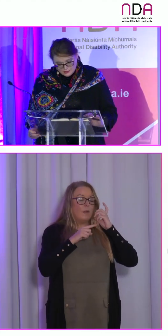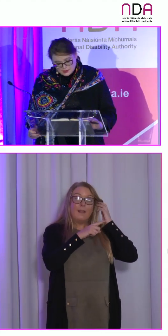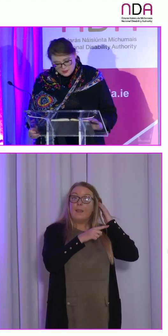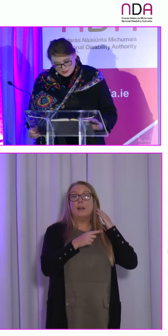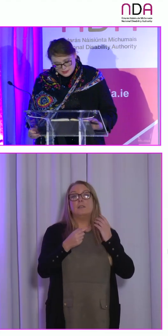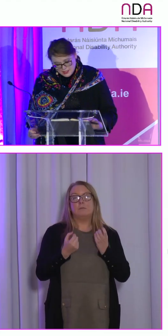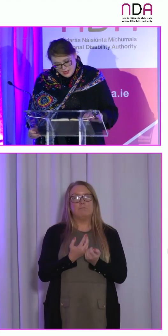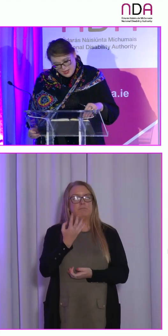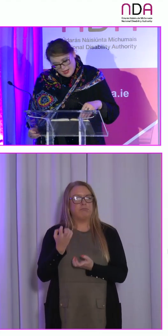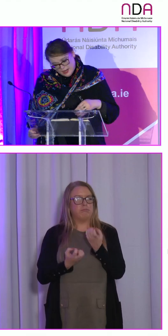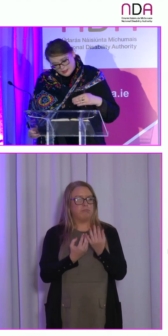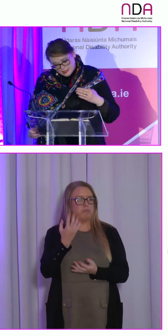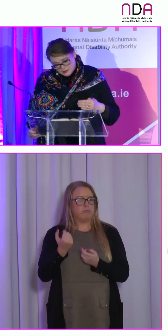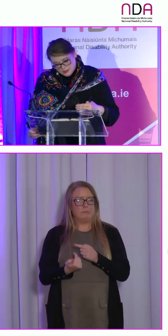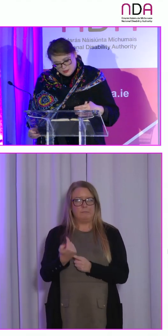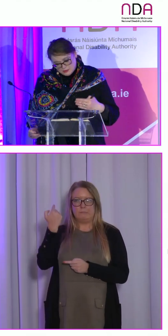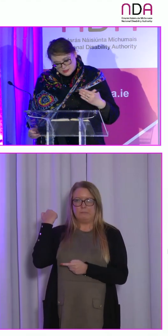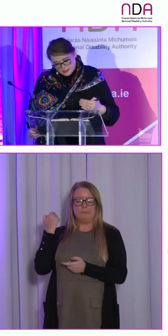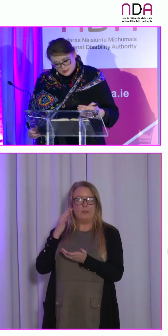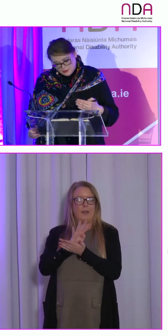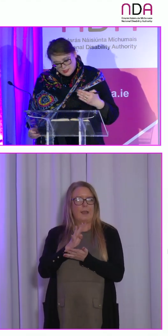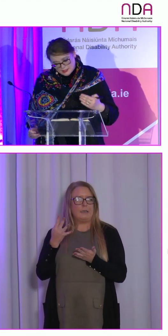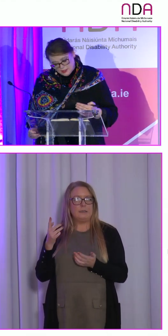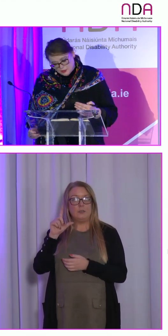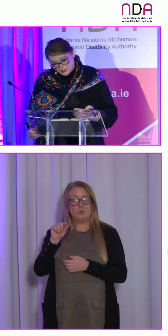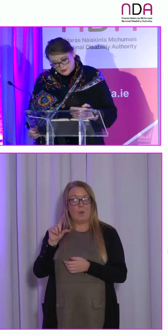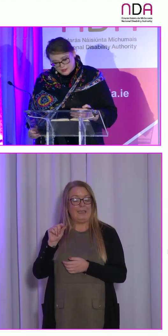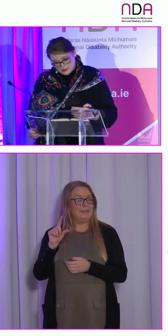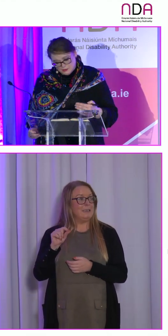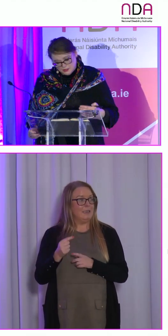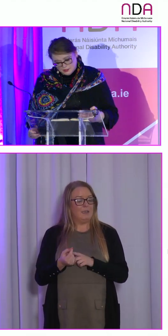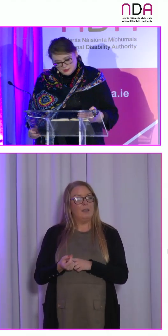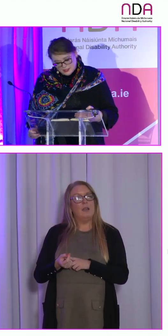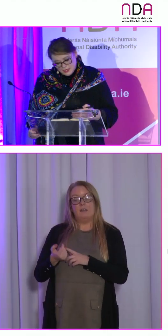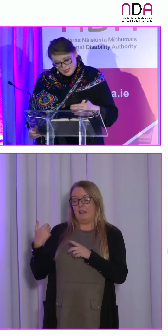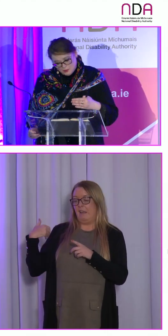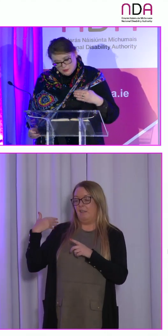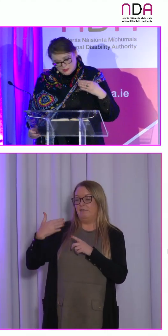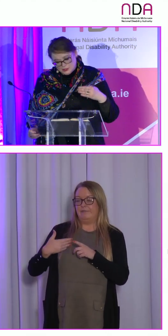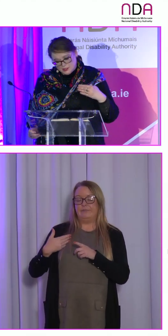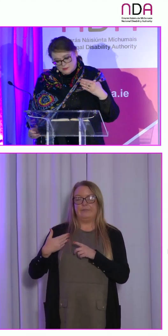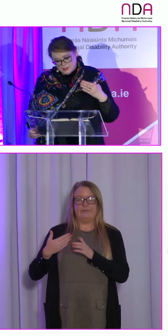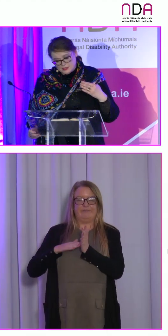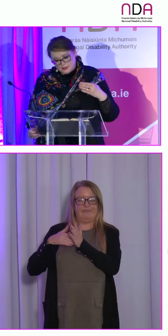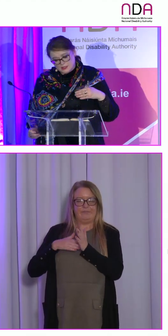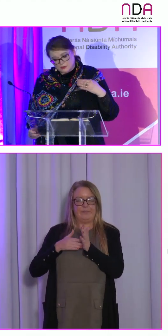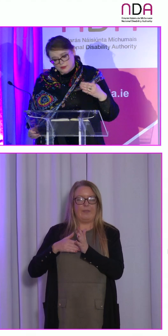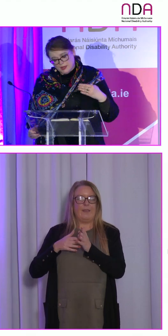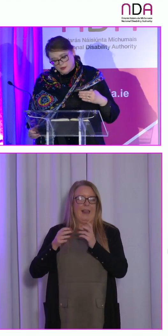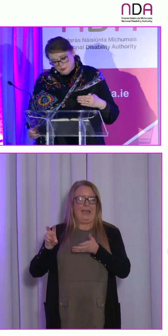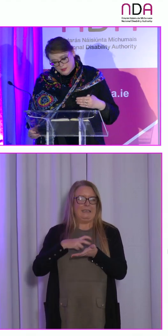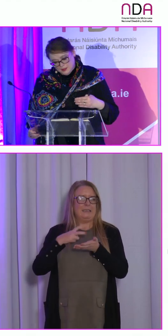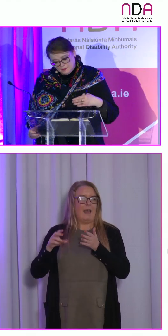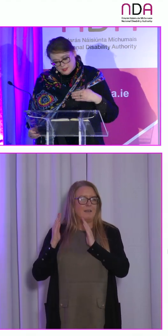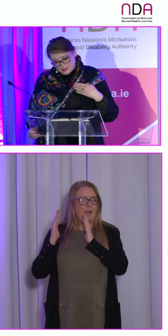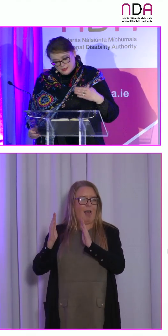in 1920, and it has been in use as a dance hall, has other uses over the years, and we want to try and build the story back